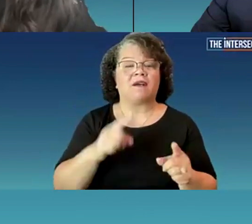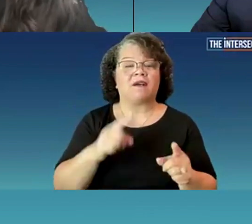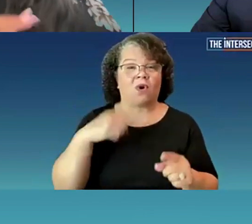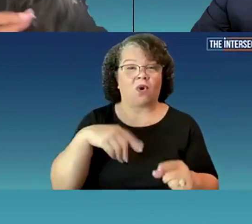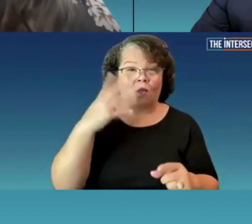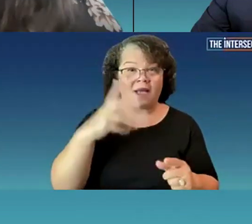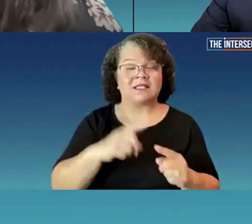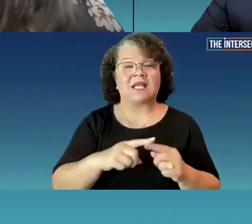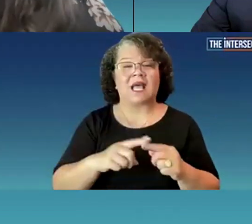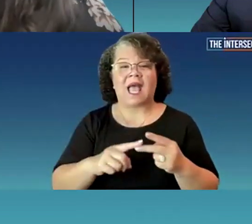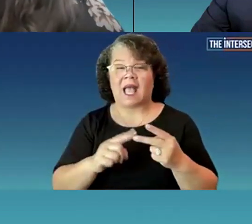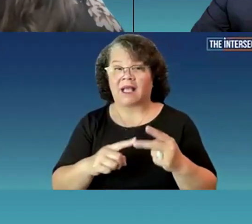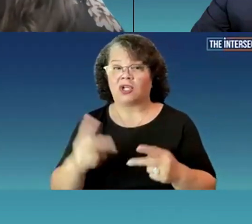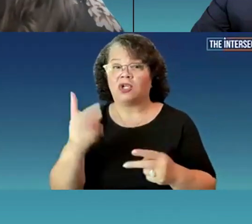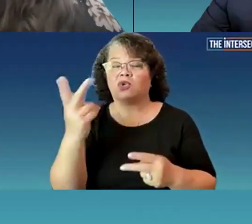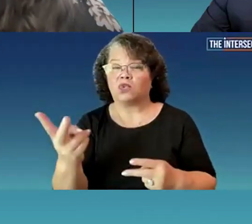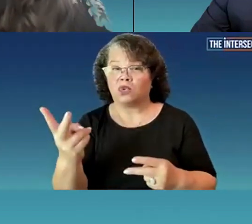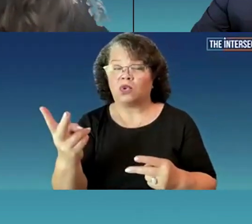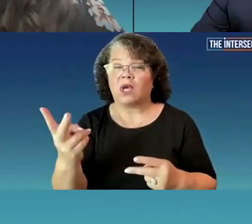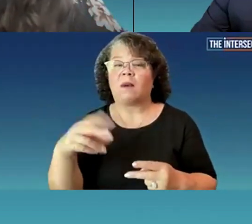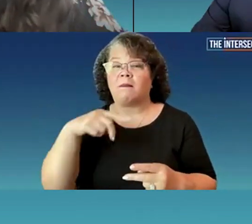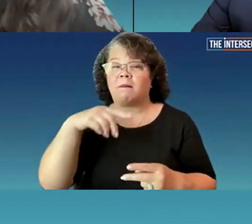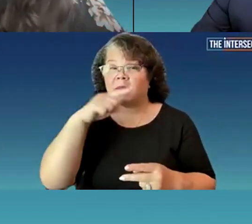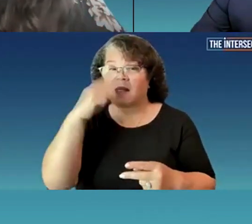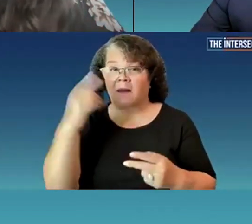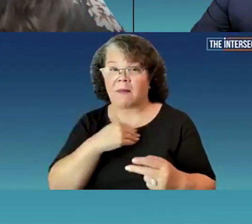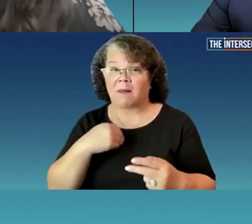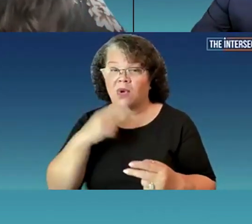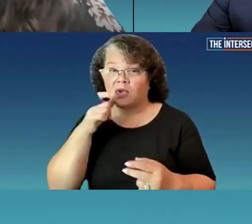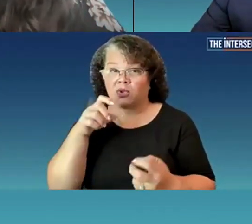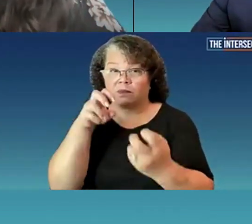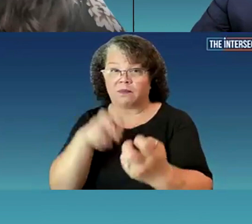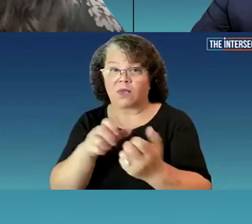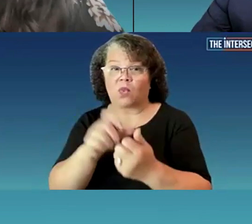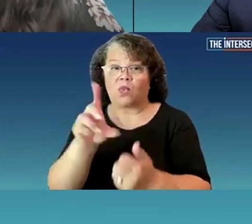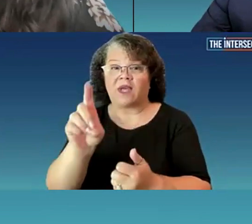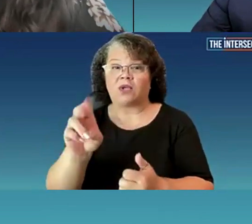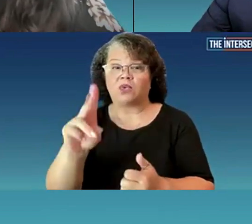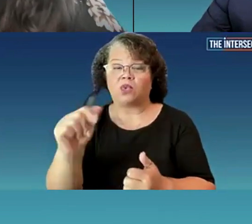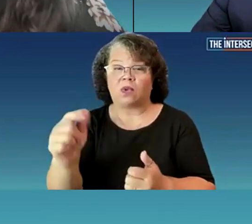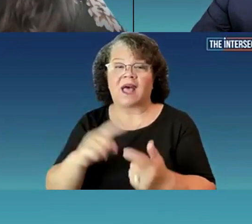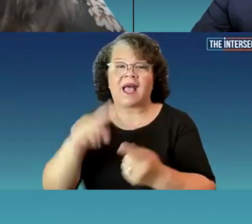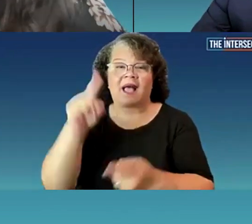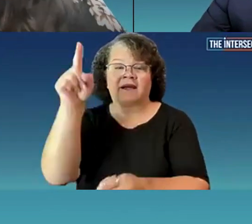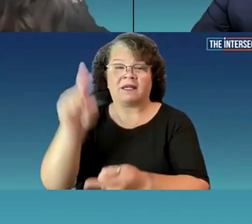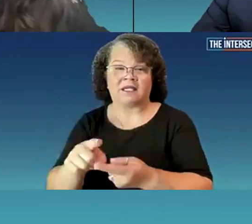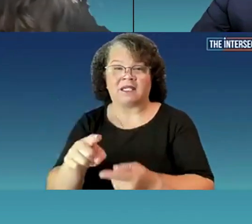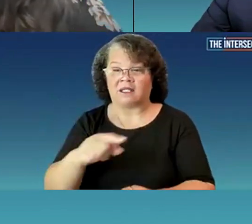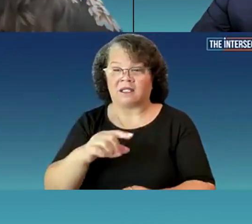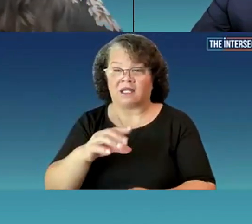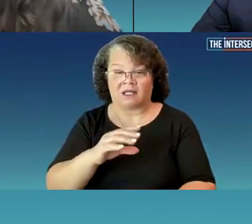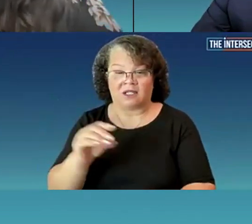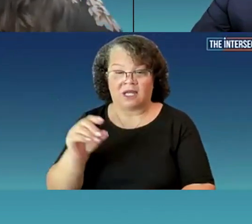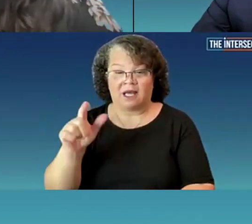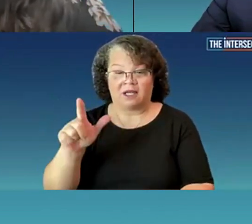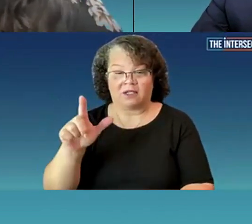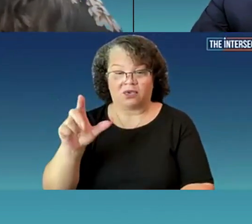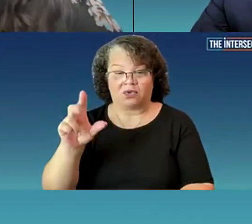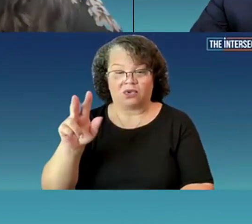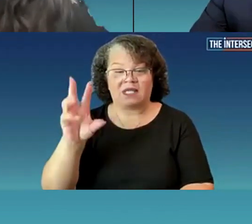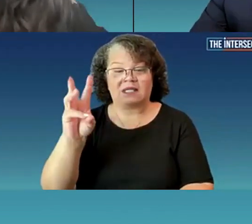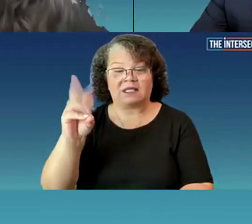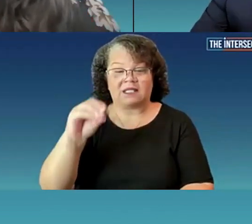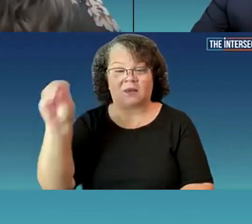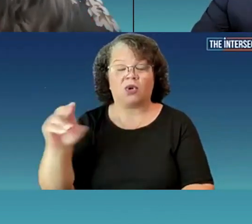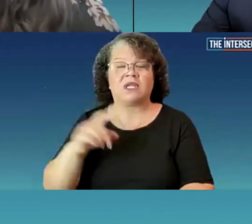who attended at least 2 doula appointments, they had nearly a 60% decreased odds of C-section. And for Black women who